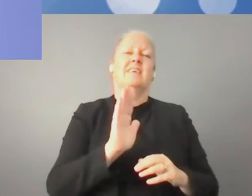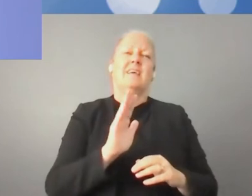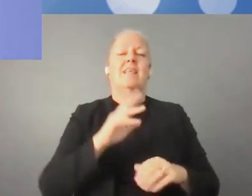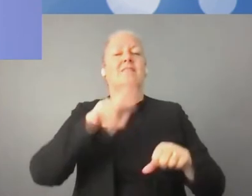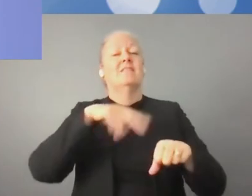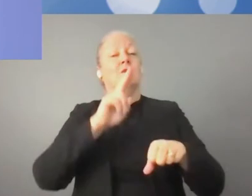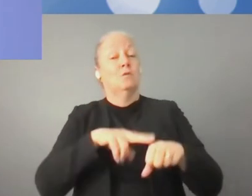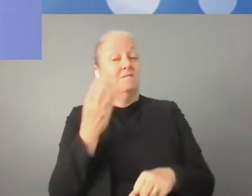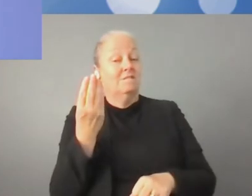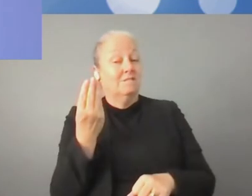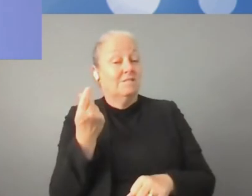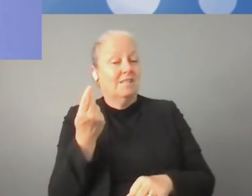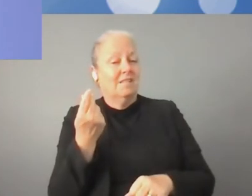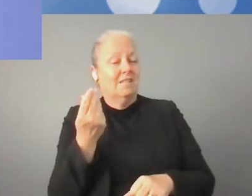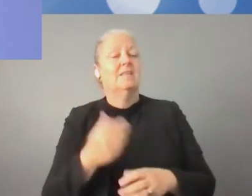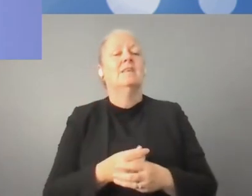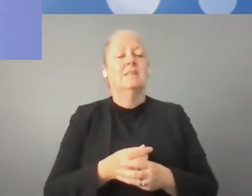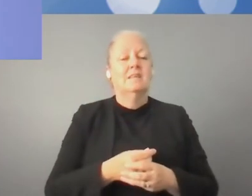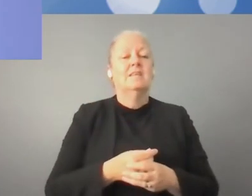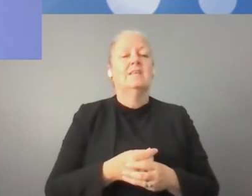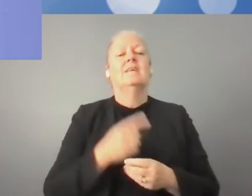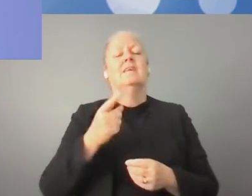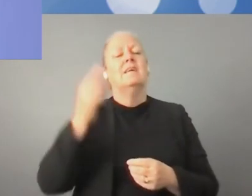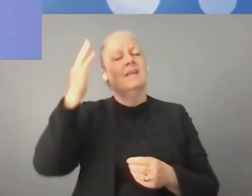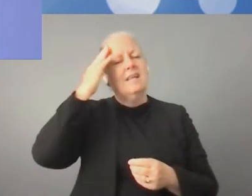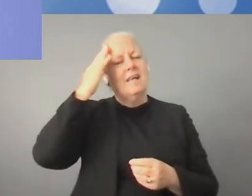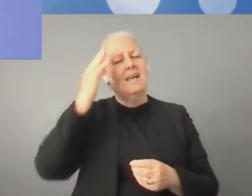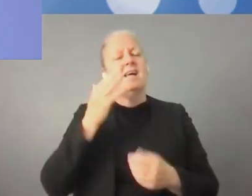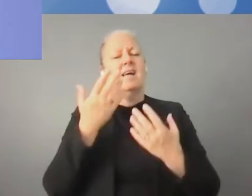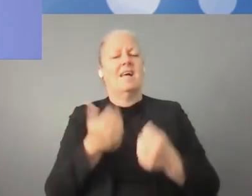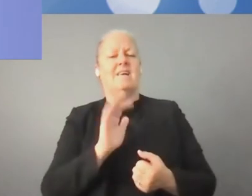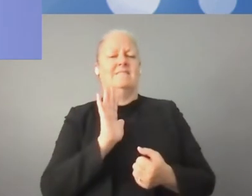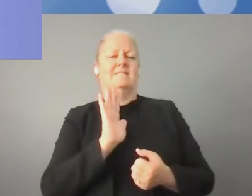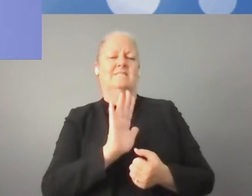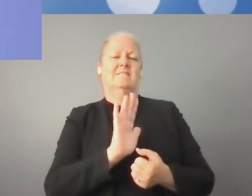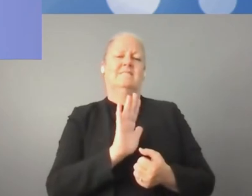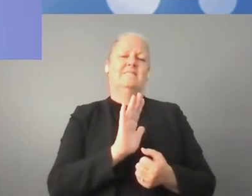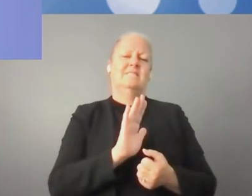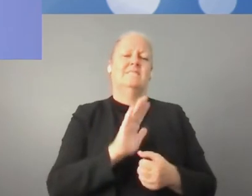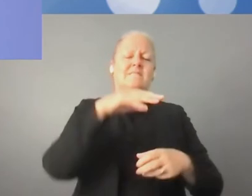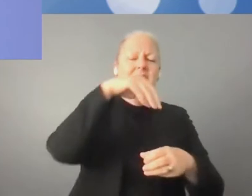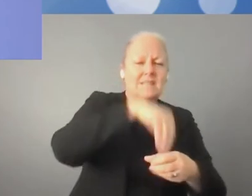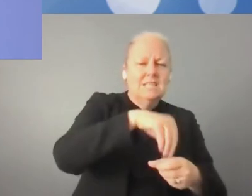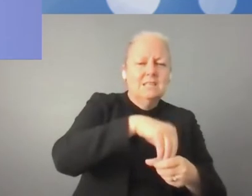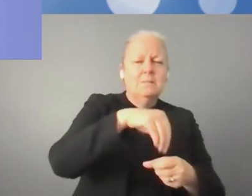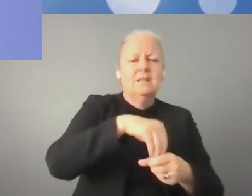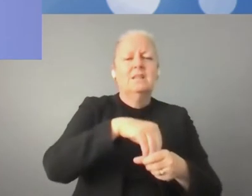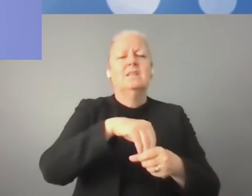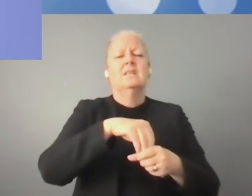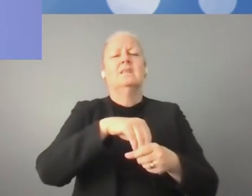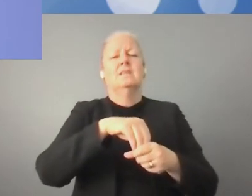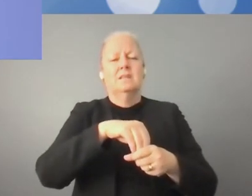like indian investment venture capital equitable capital domestic and for the startup